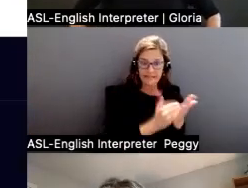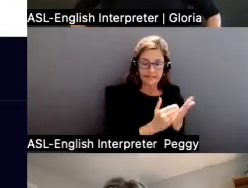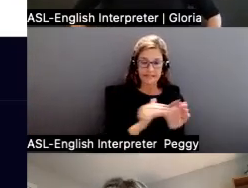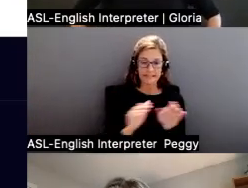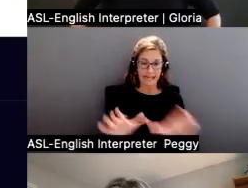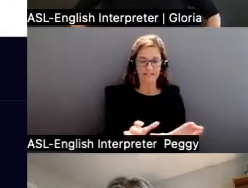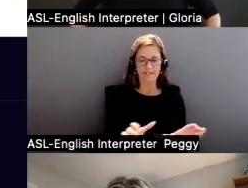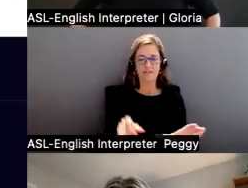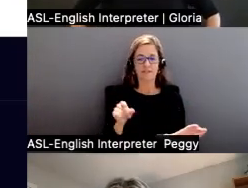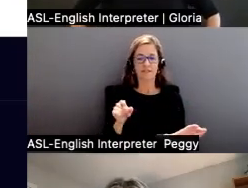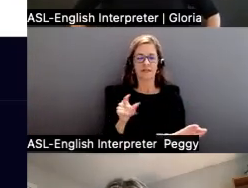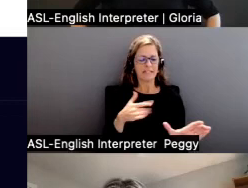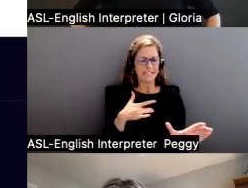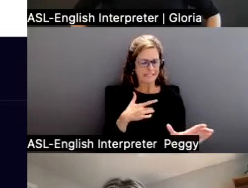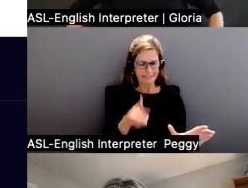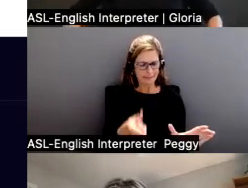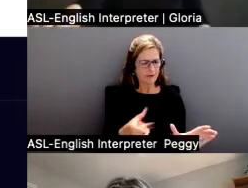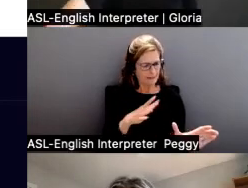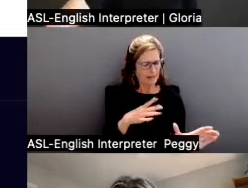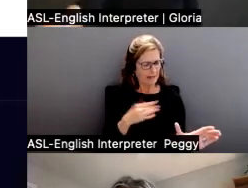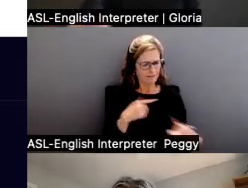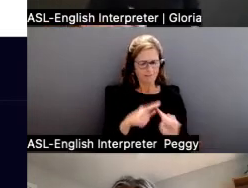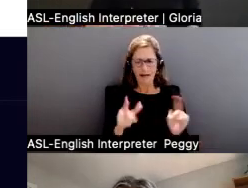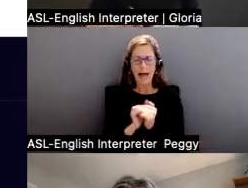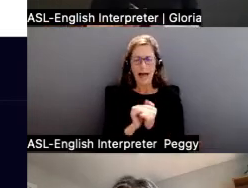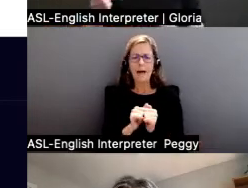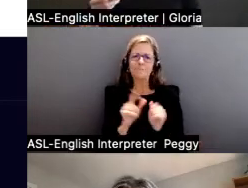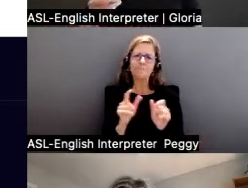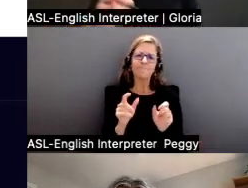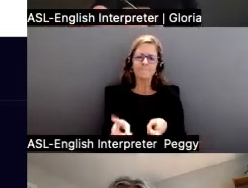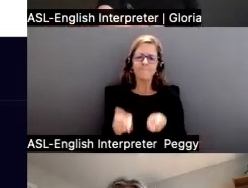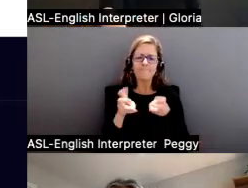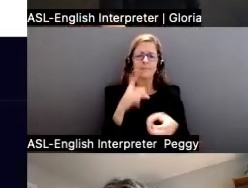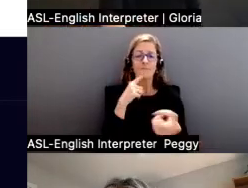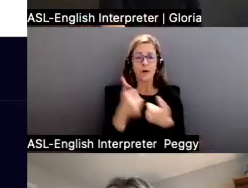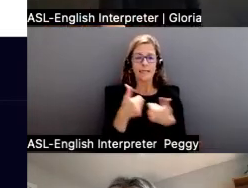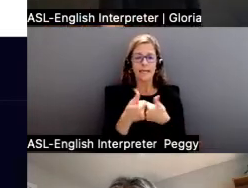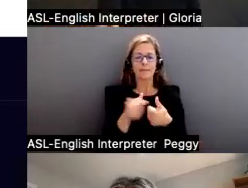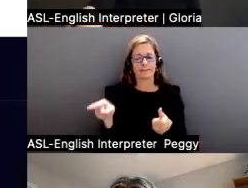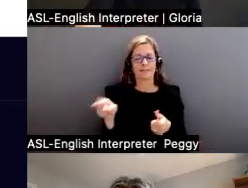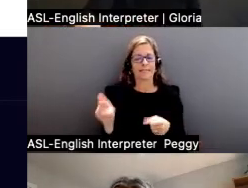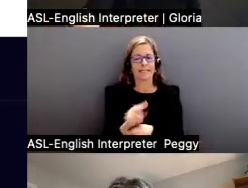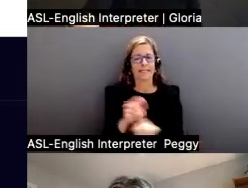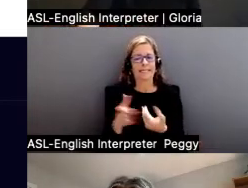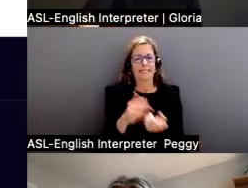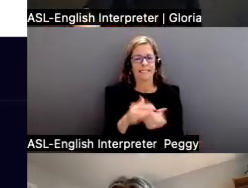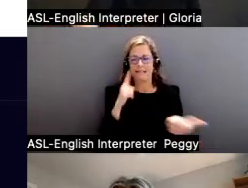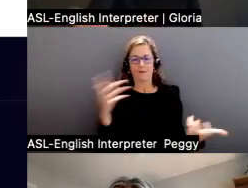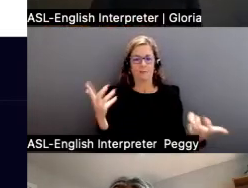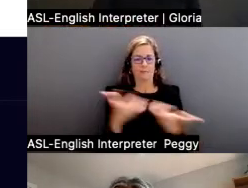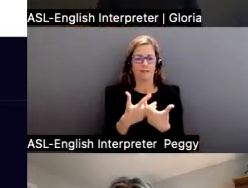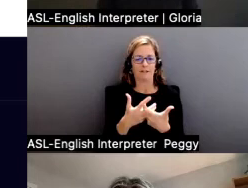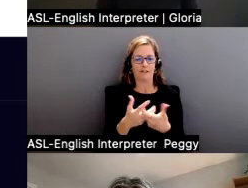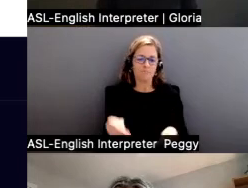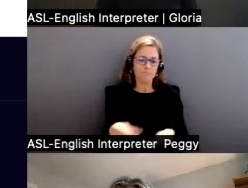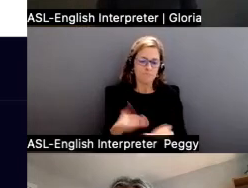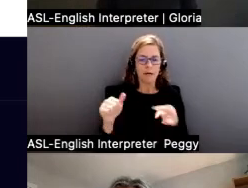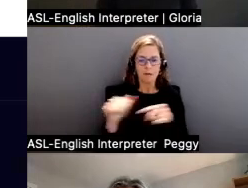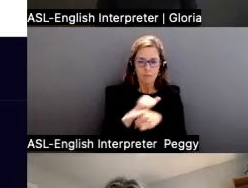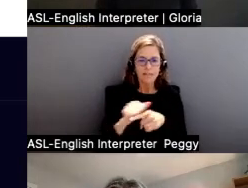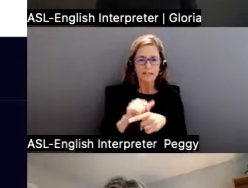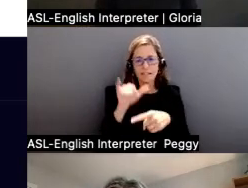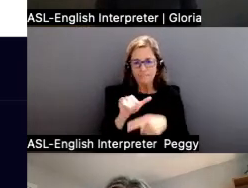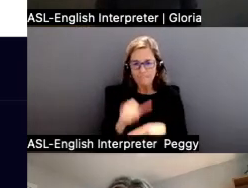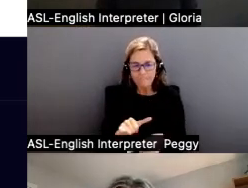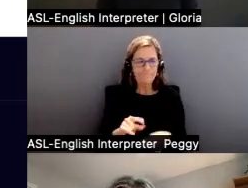fairly quick way to transition learners into using some of the online content because you can give them practice vocabulary and things like that.